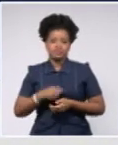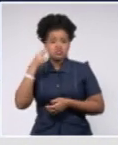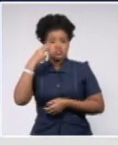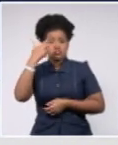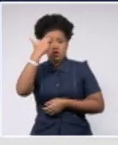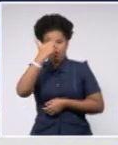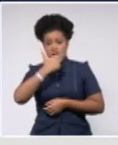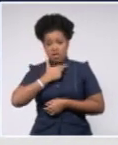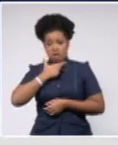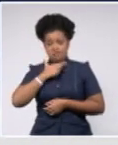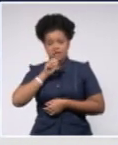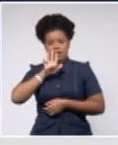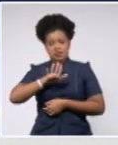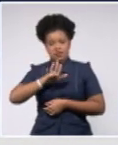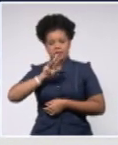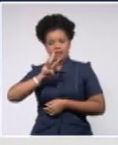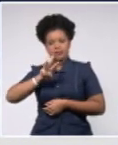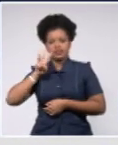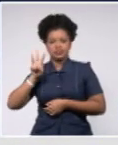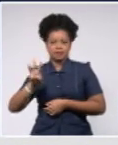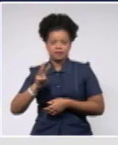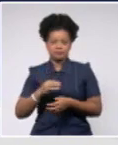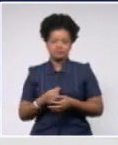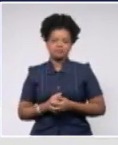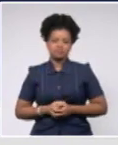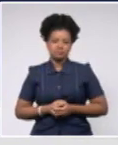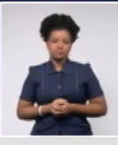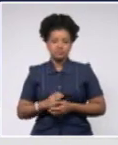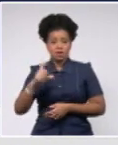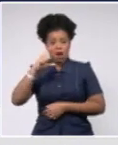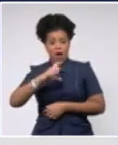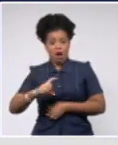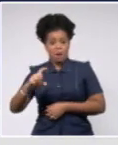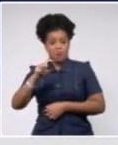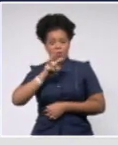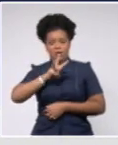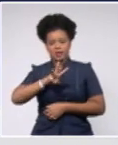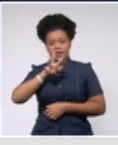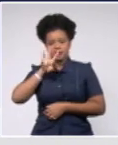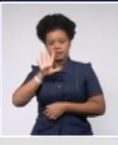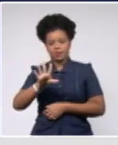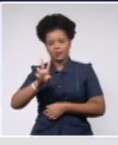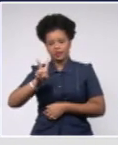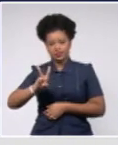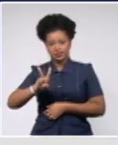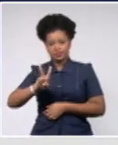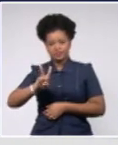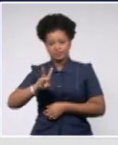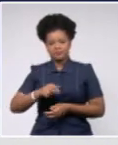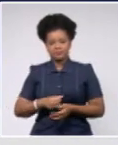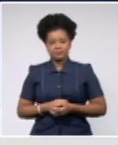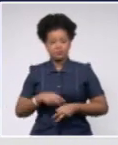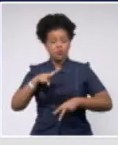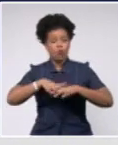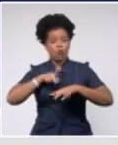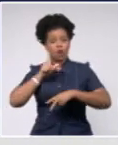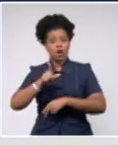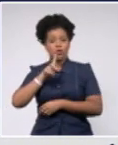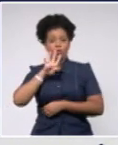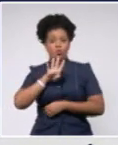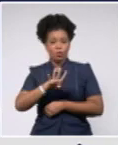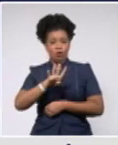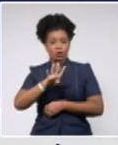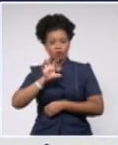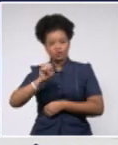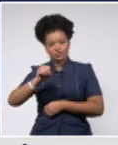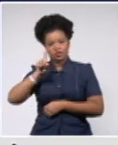so on and so forth from all of the country's territories. Of the 50 positive cases diagnosed